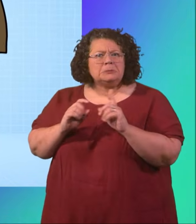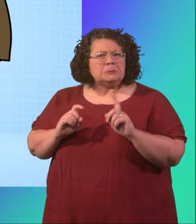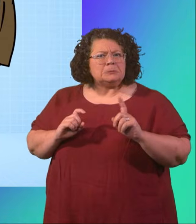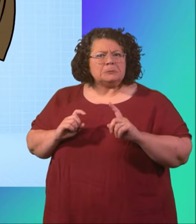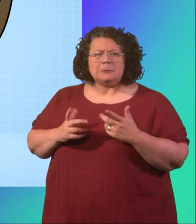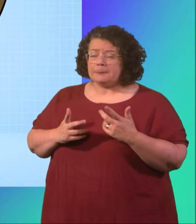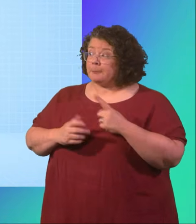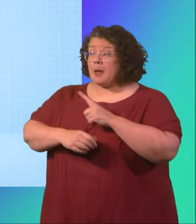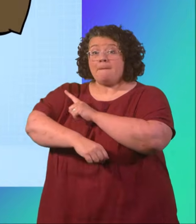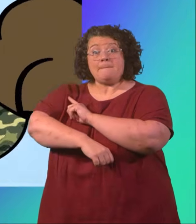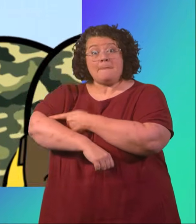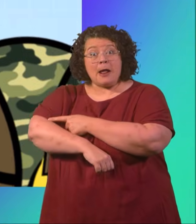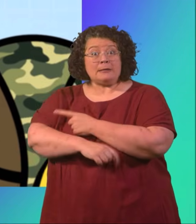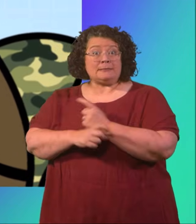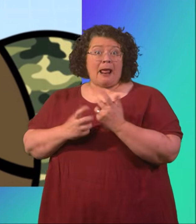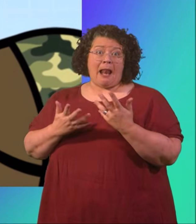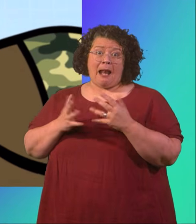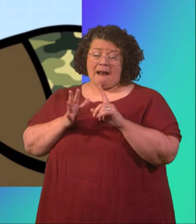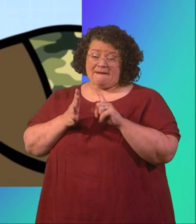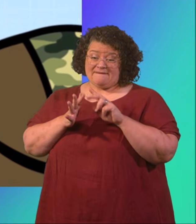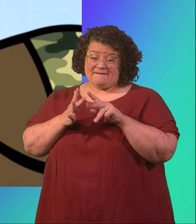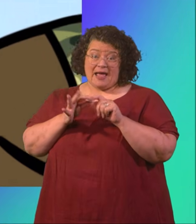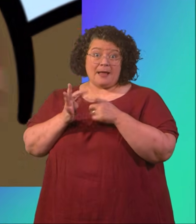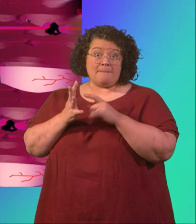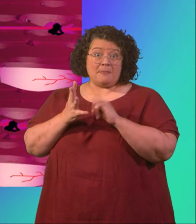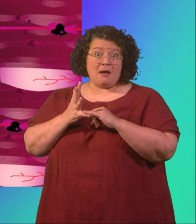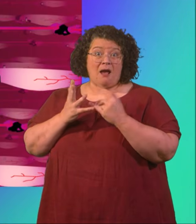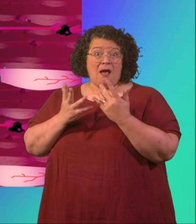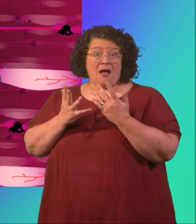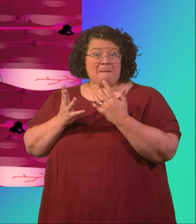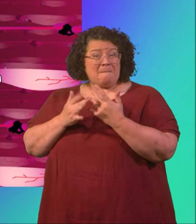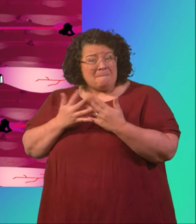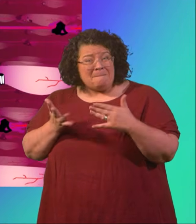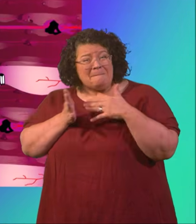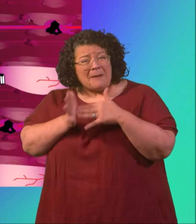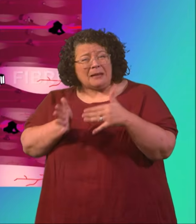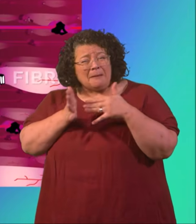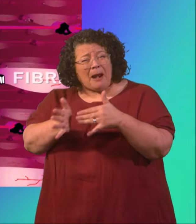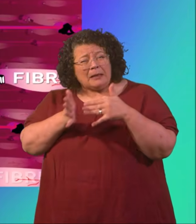muscles are made up of fibres formed from millions of individual cells, and